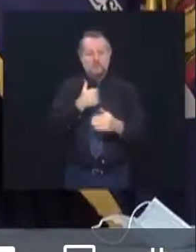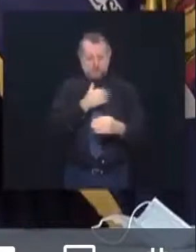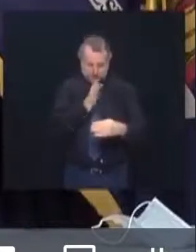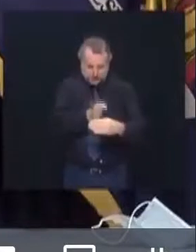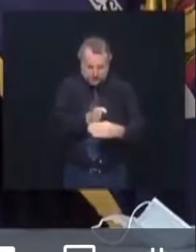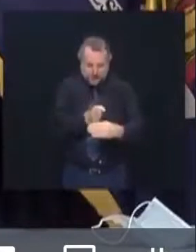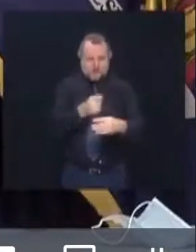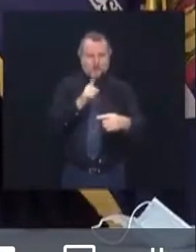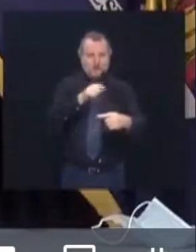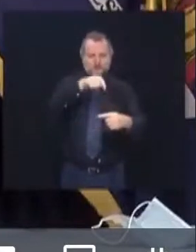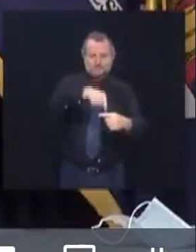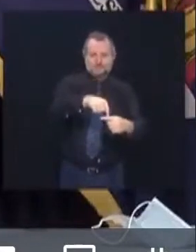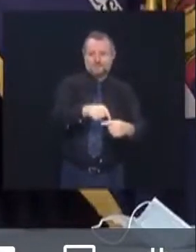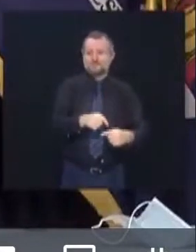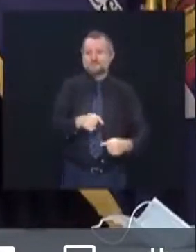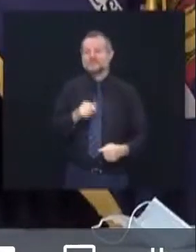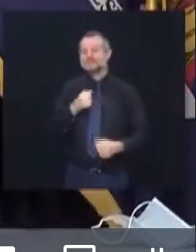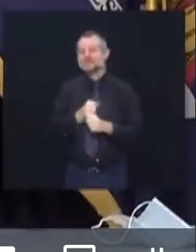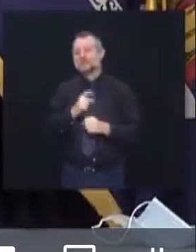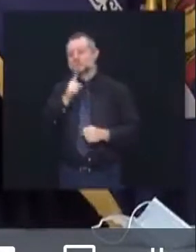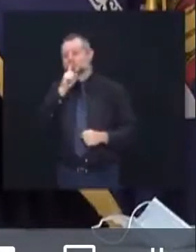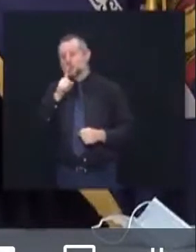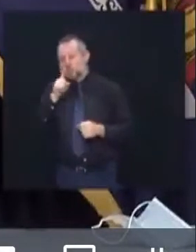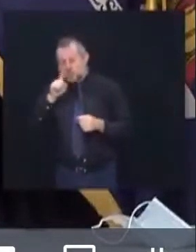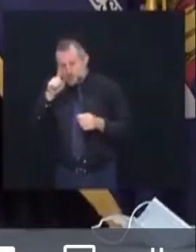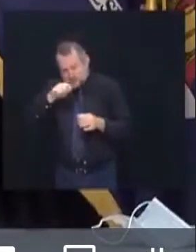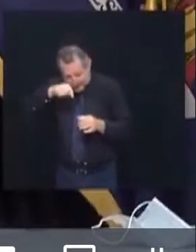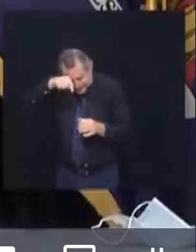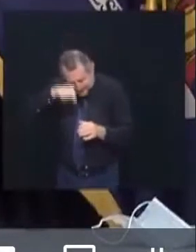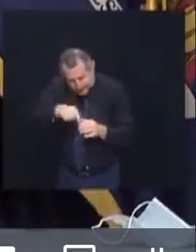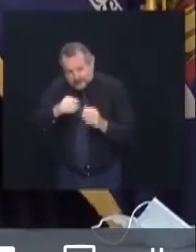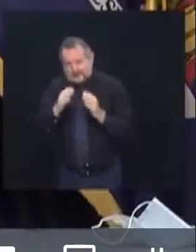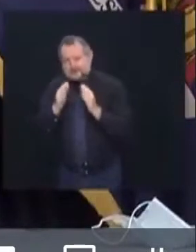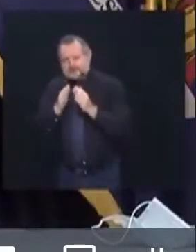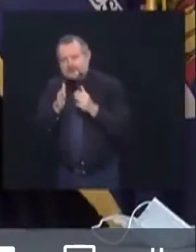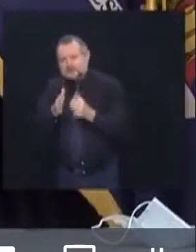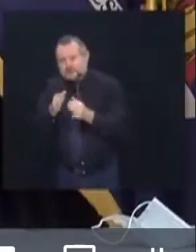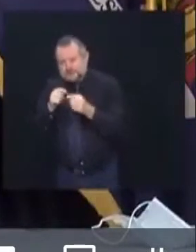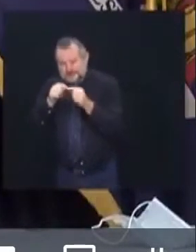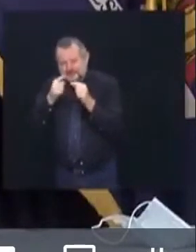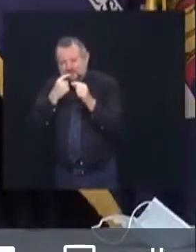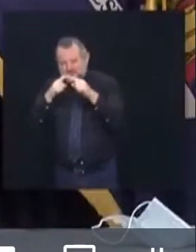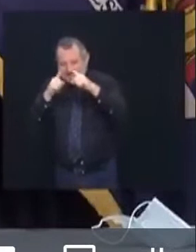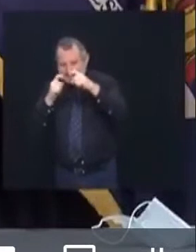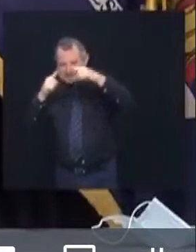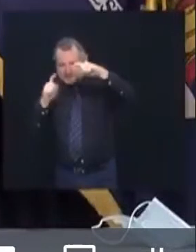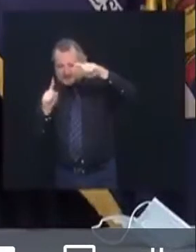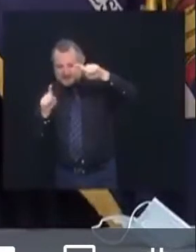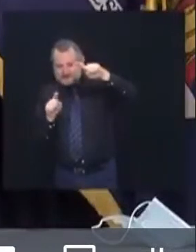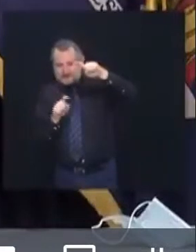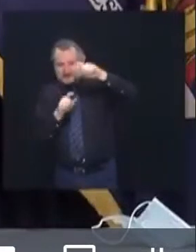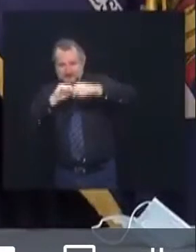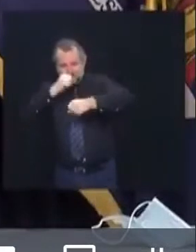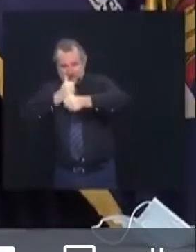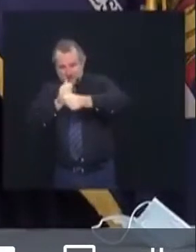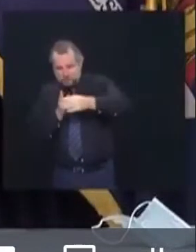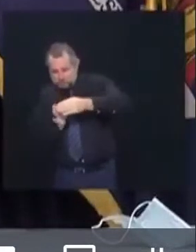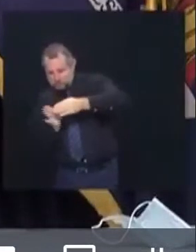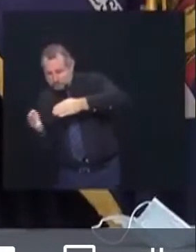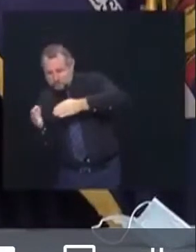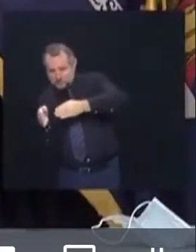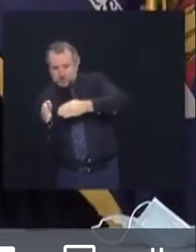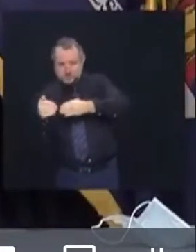you're just drawing a very tight circle, and not really circles because they go by the blocks, but you draw a very